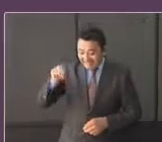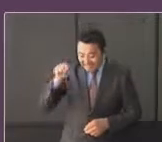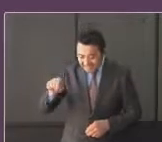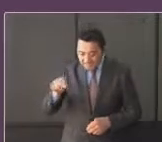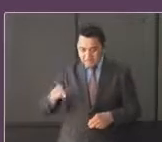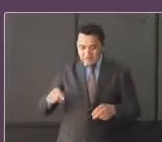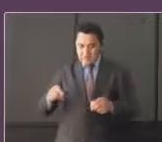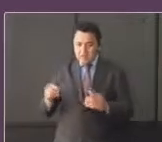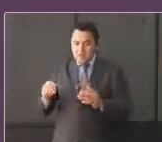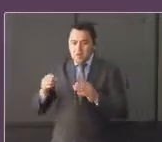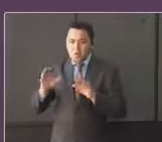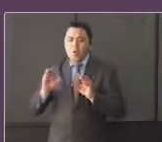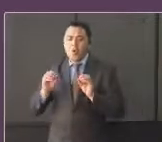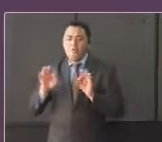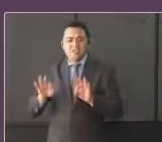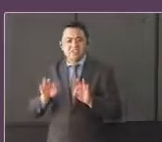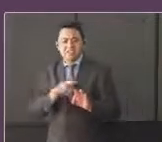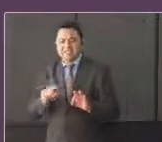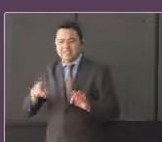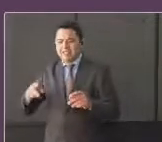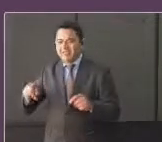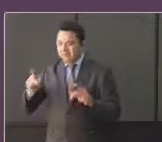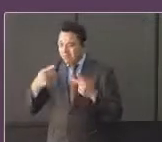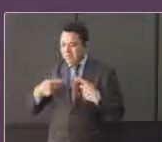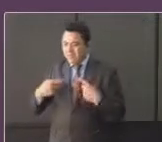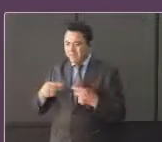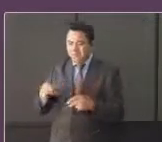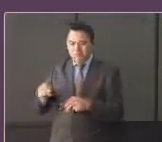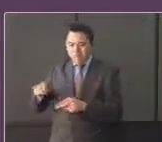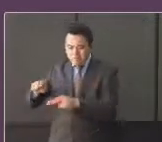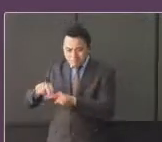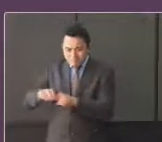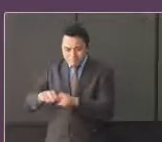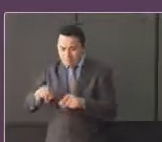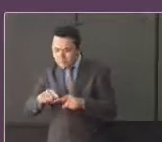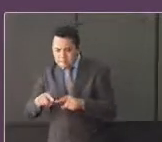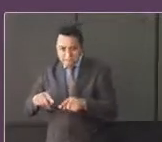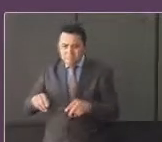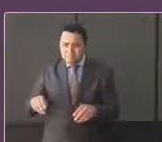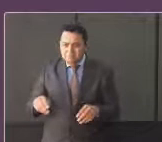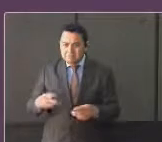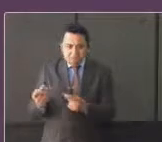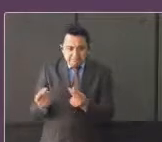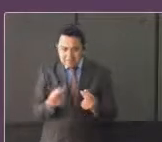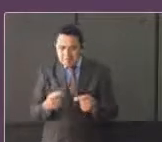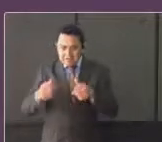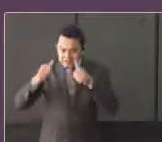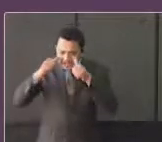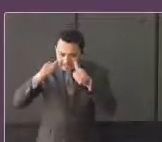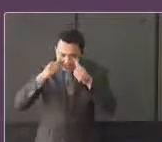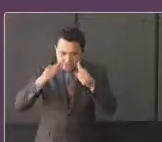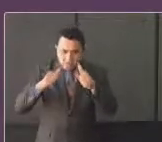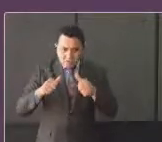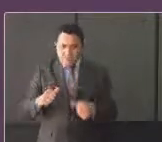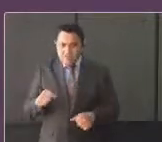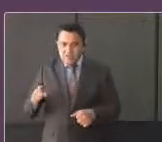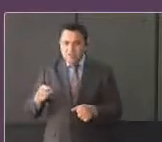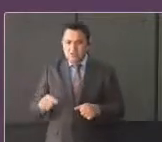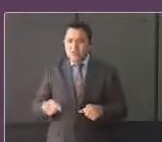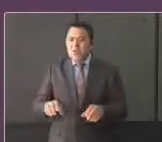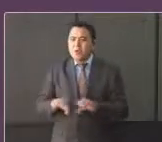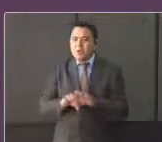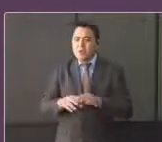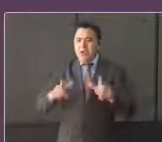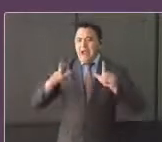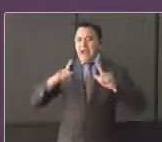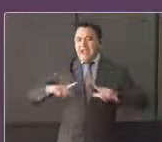No, this is an office that has a spirit of promotion, of integration agents.